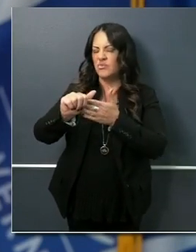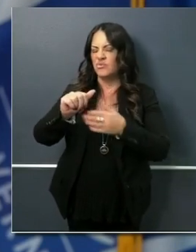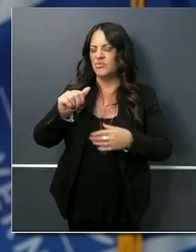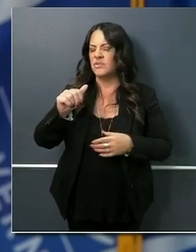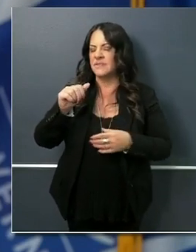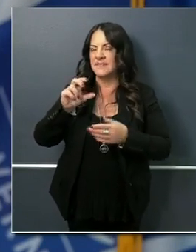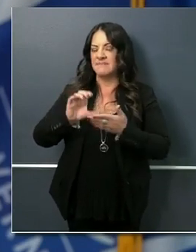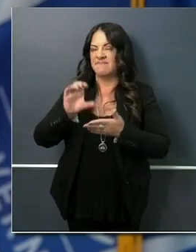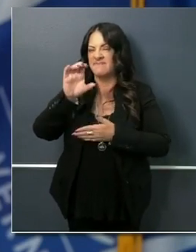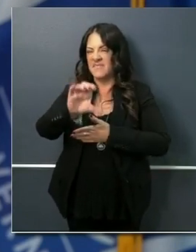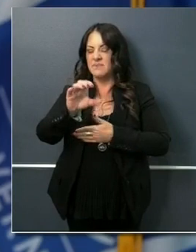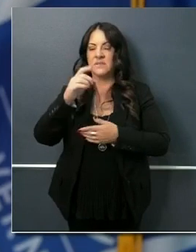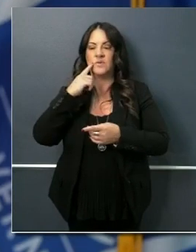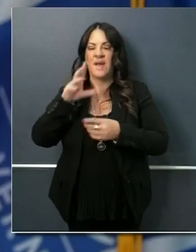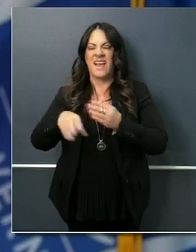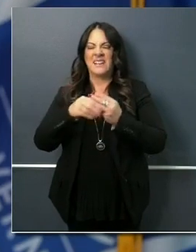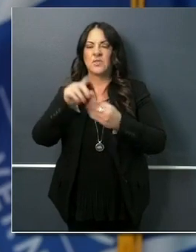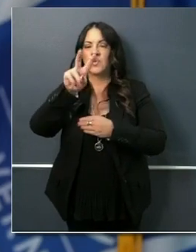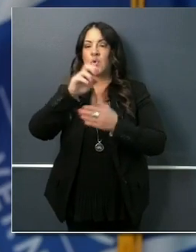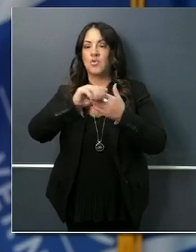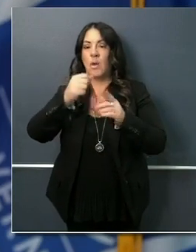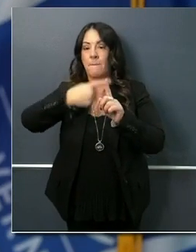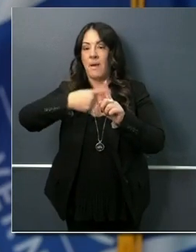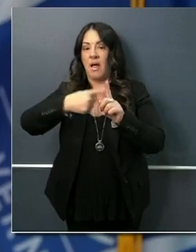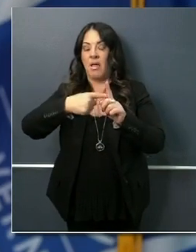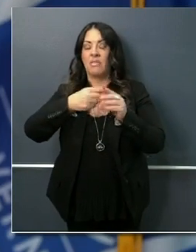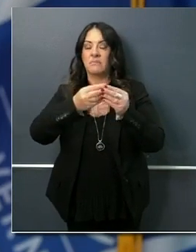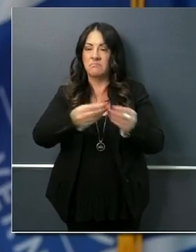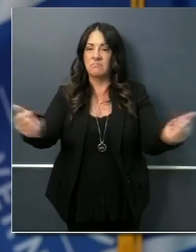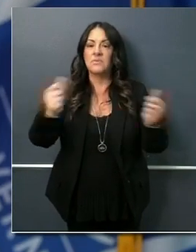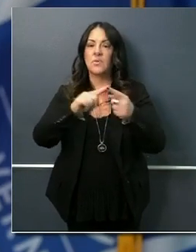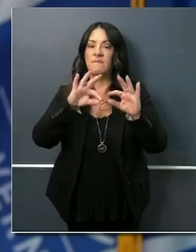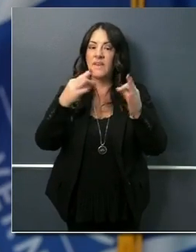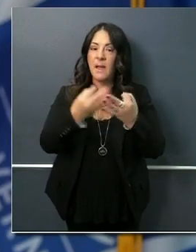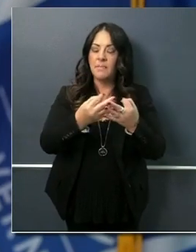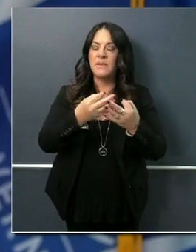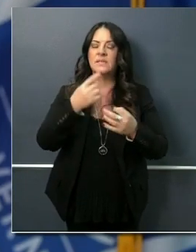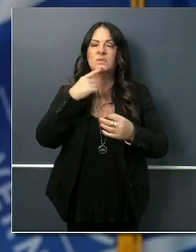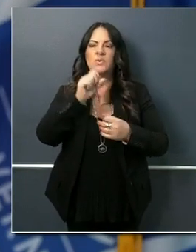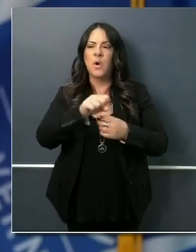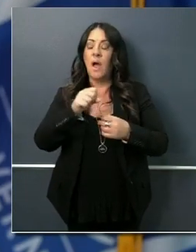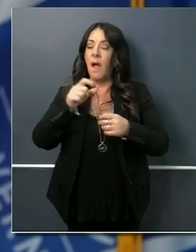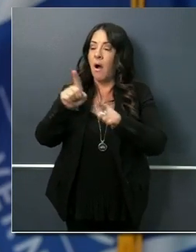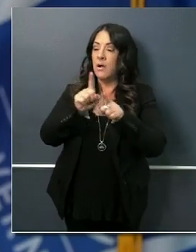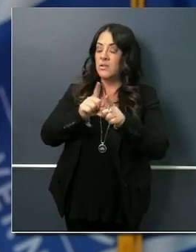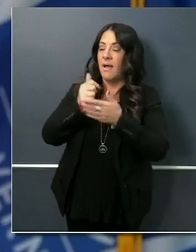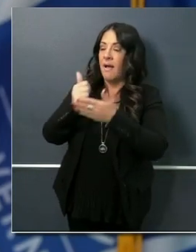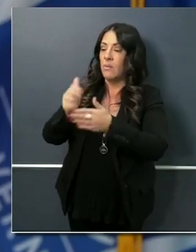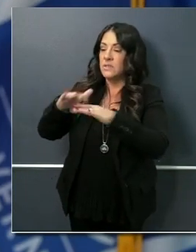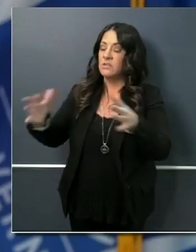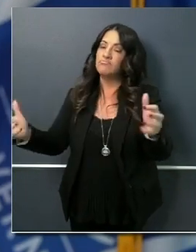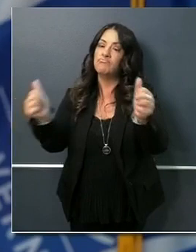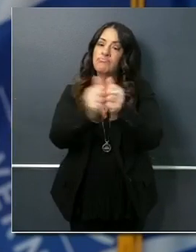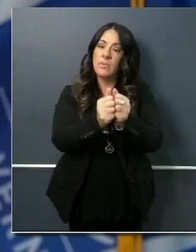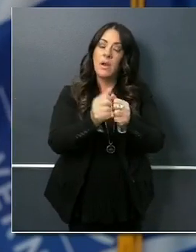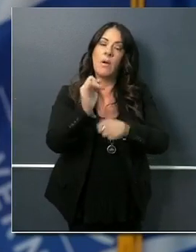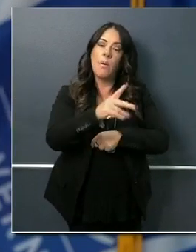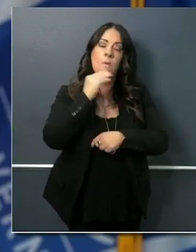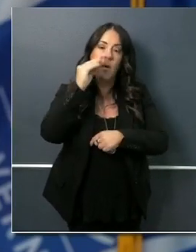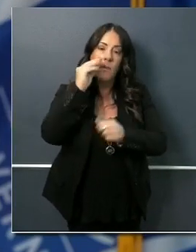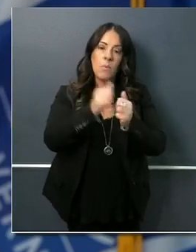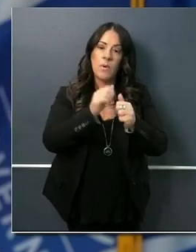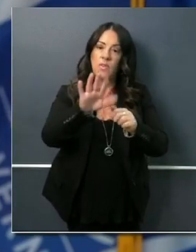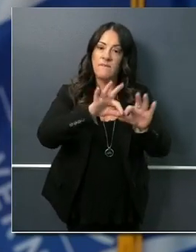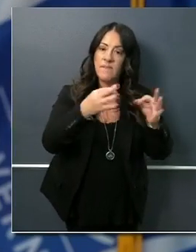need at-risk families. These are our families that are in emergency response and family reunification. Well over